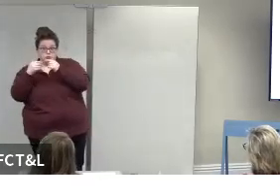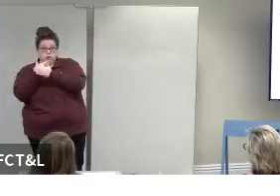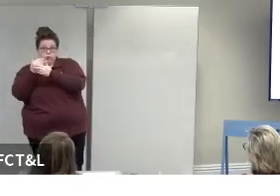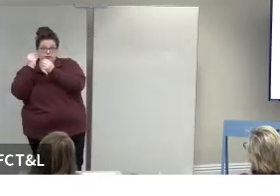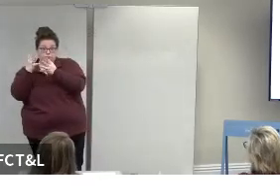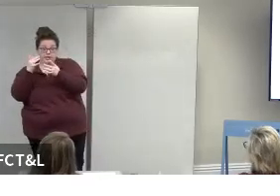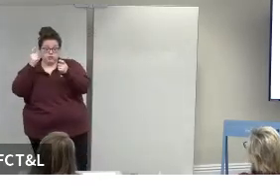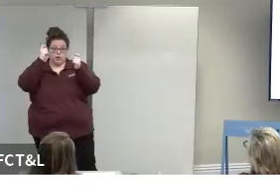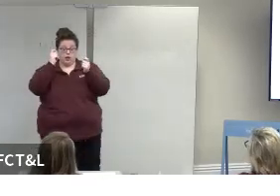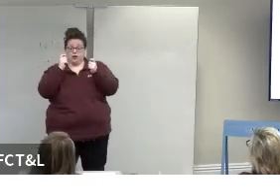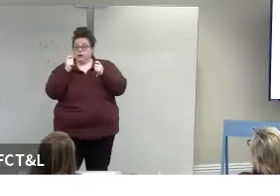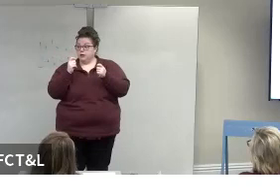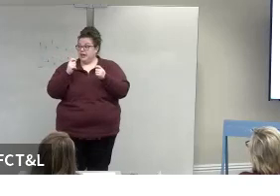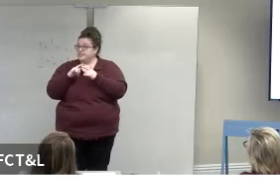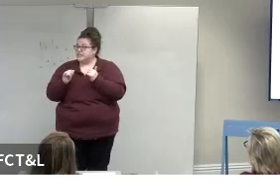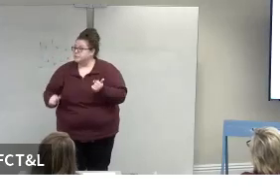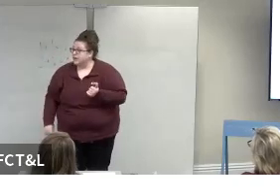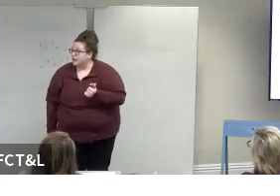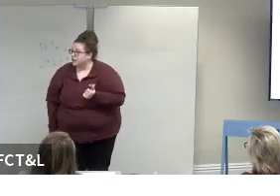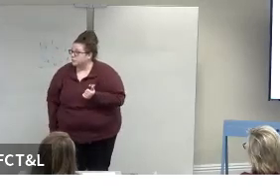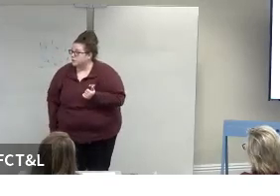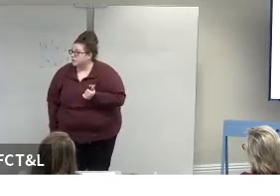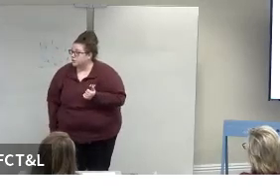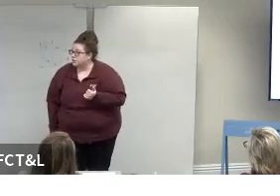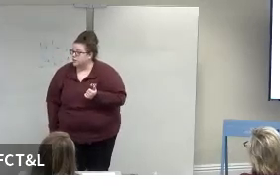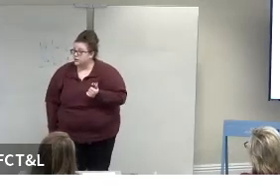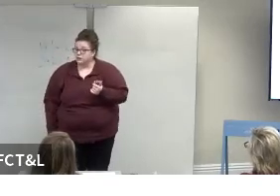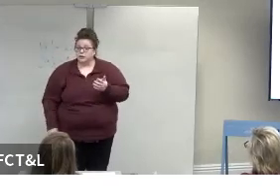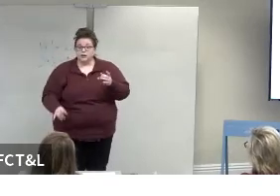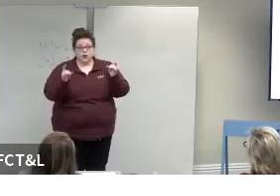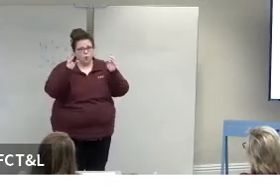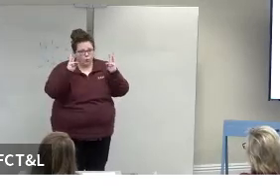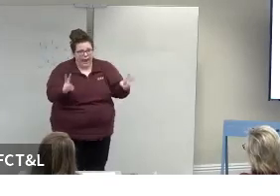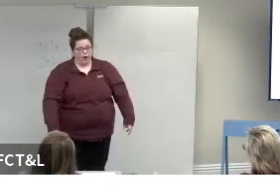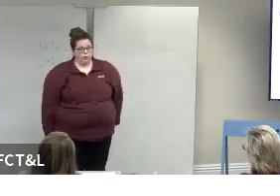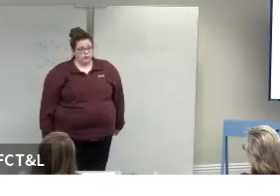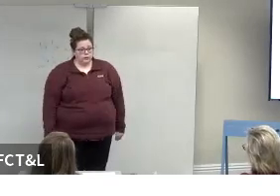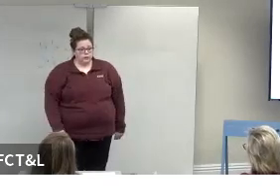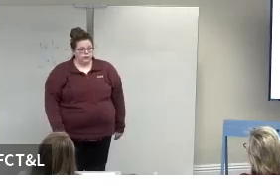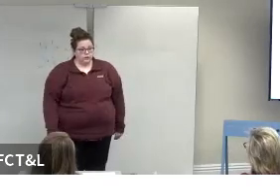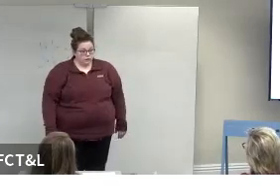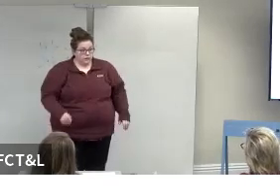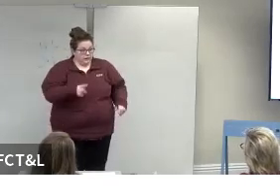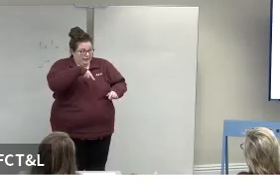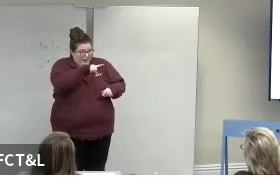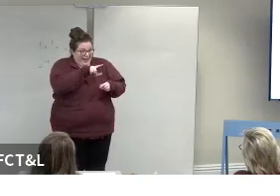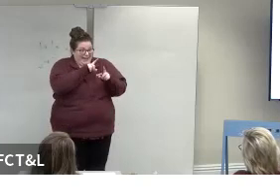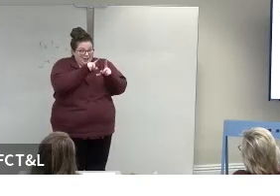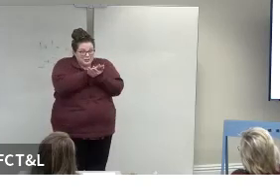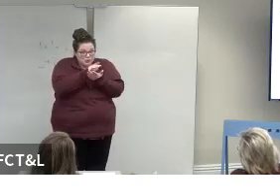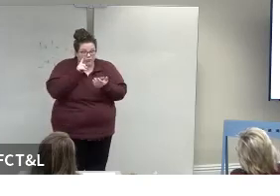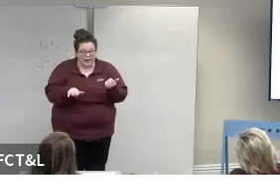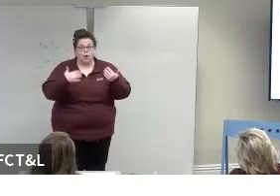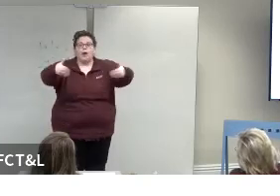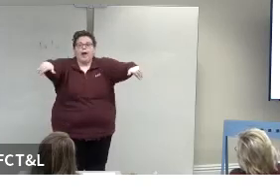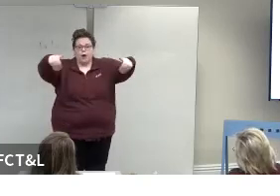different language. So at the same time, they're taking in new information constantly. It's simultaneous interpreting. So that's, you